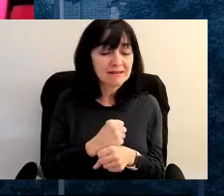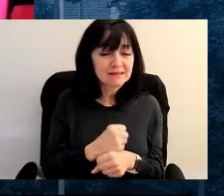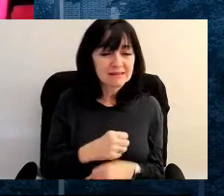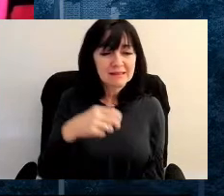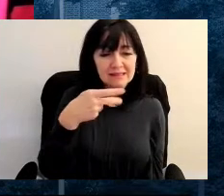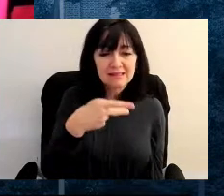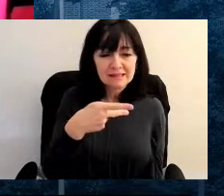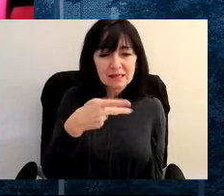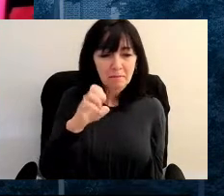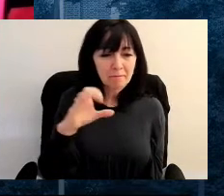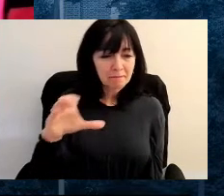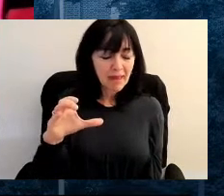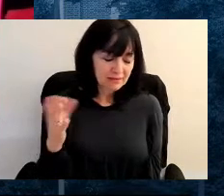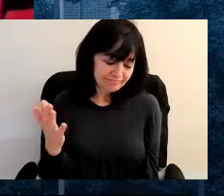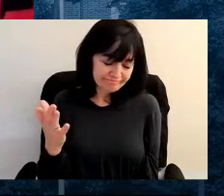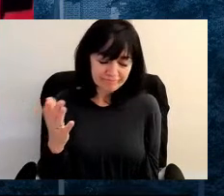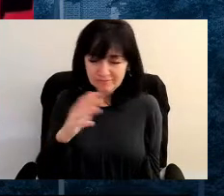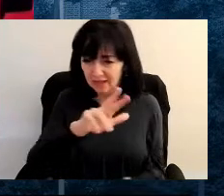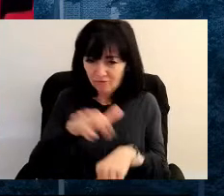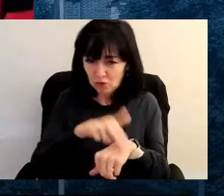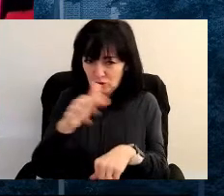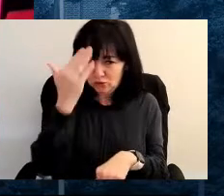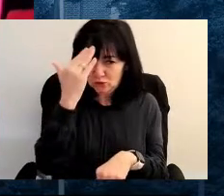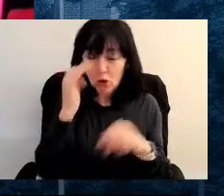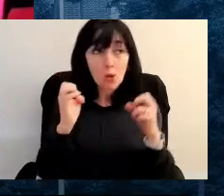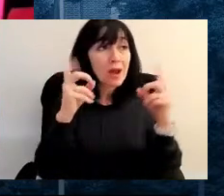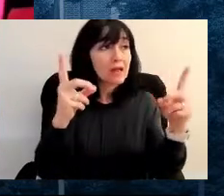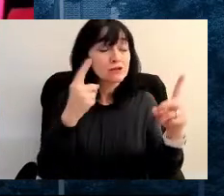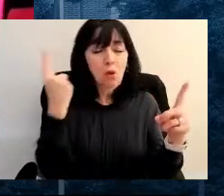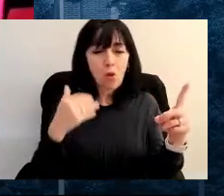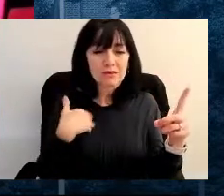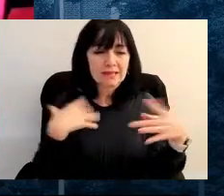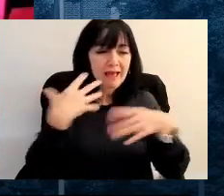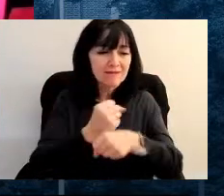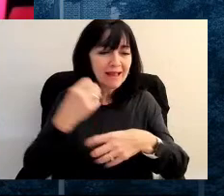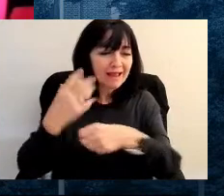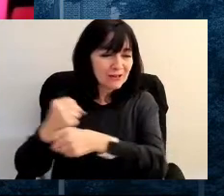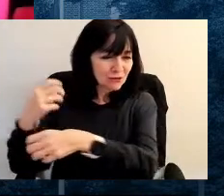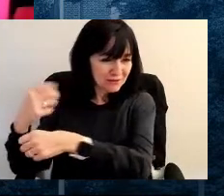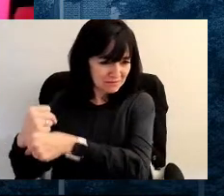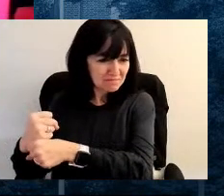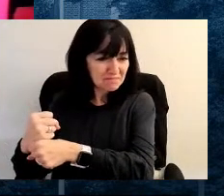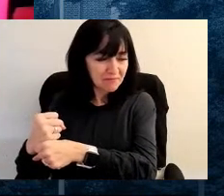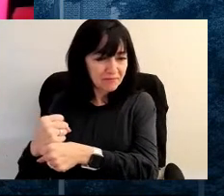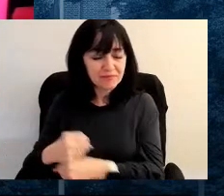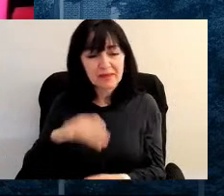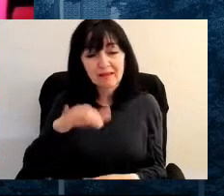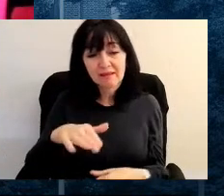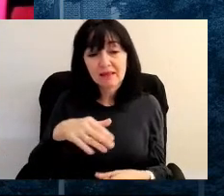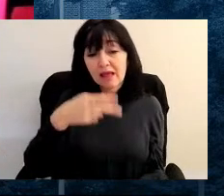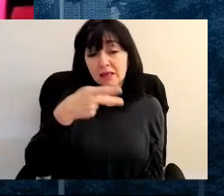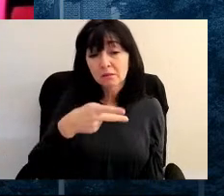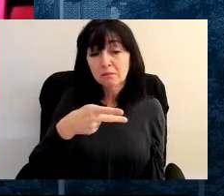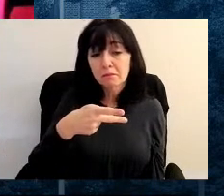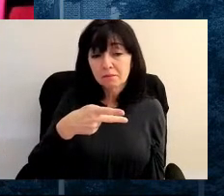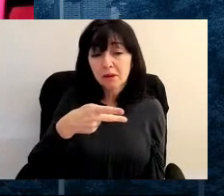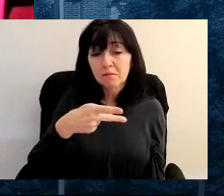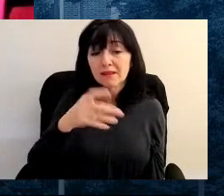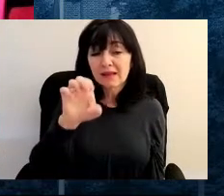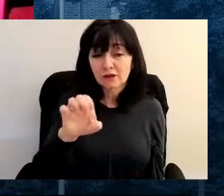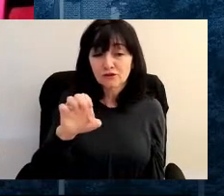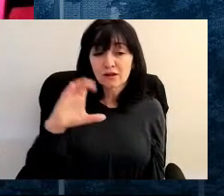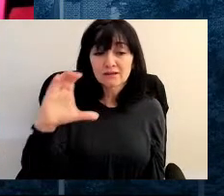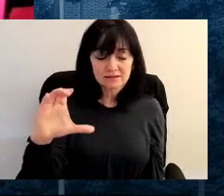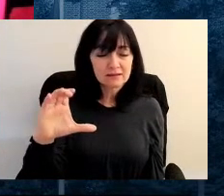an acronym in education. We have an acronym for everything, right, in education. So it's the Public Education Compensation